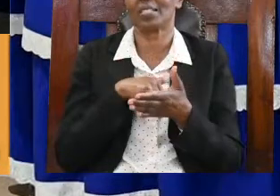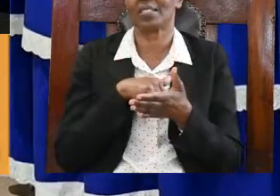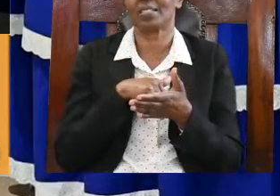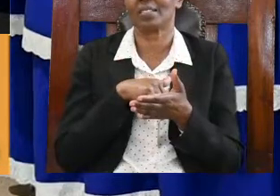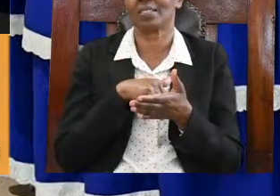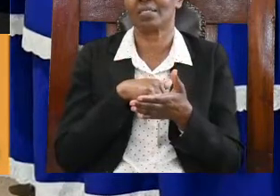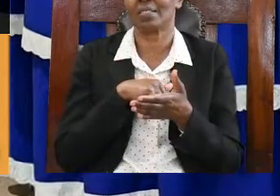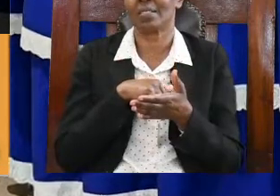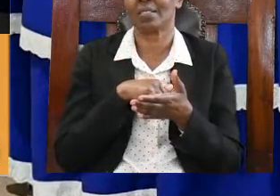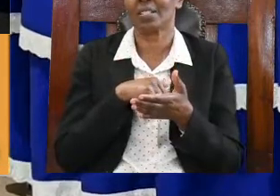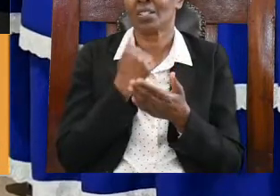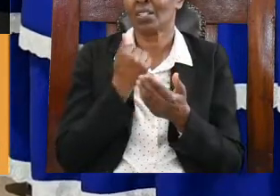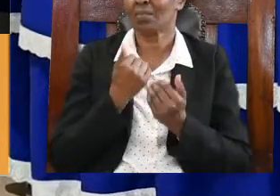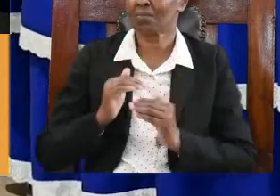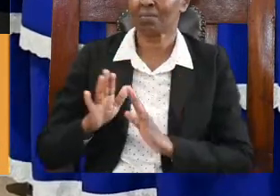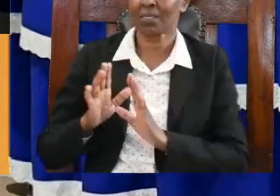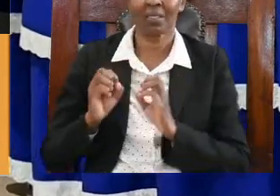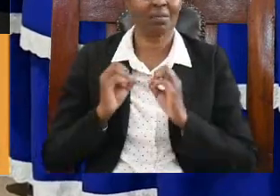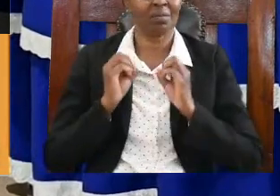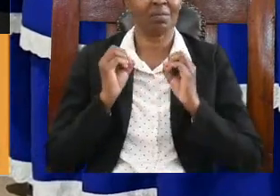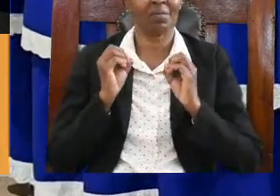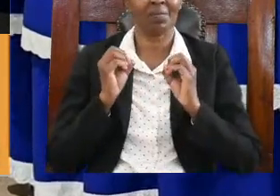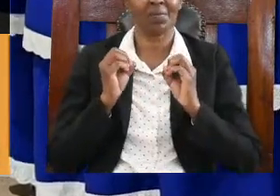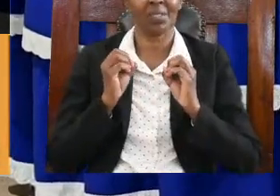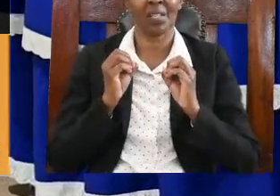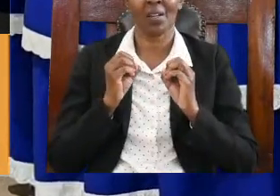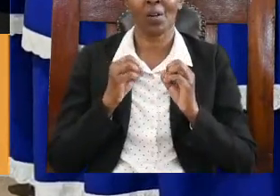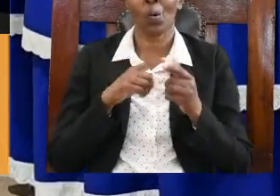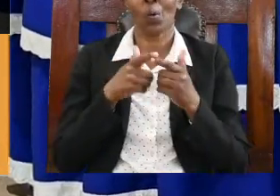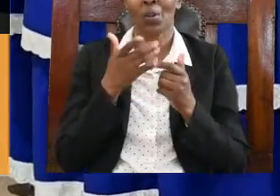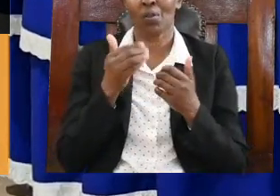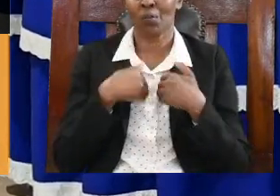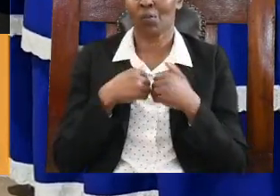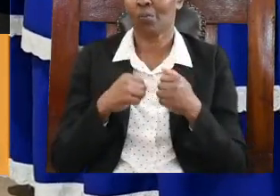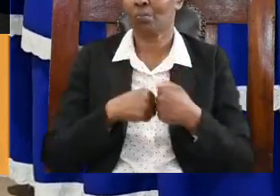cannot ignore it in the face of calamity.